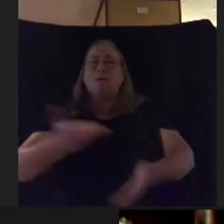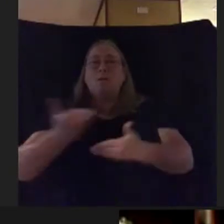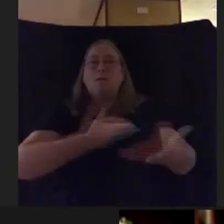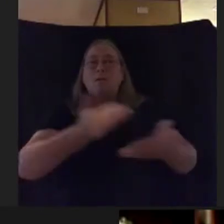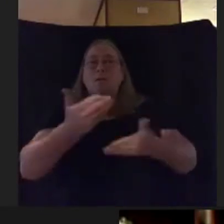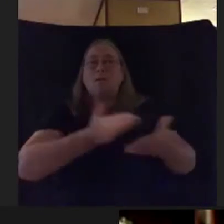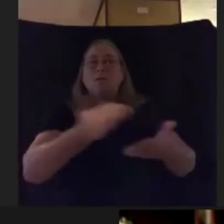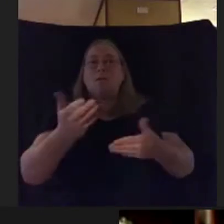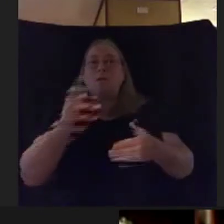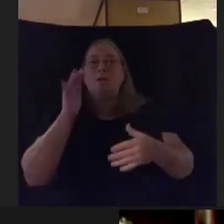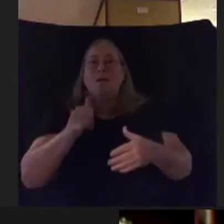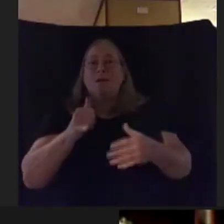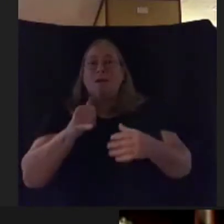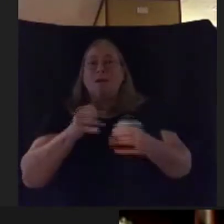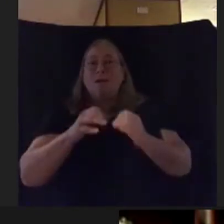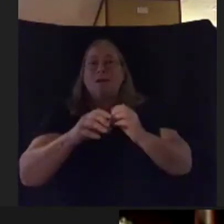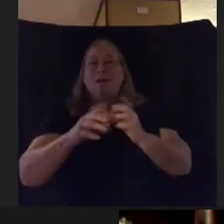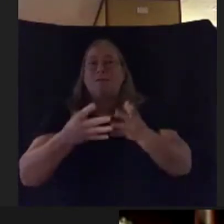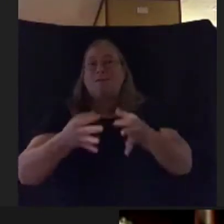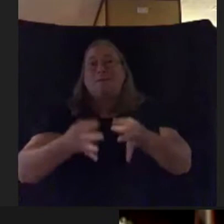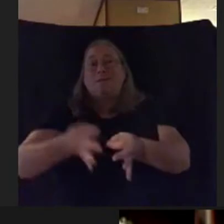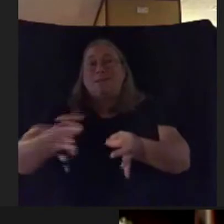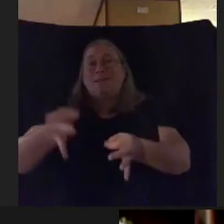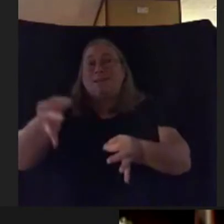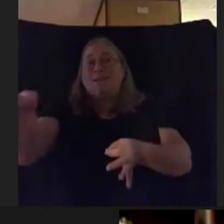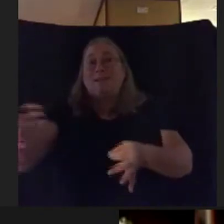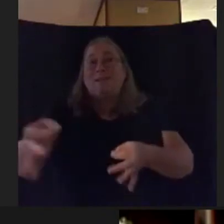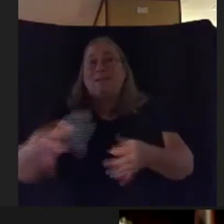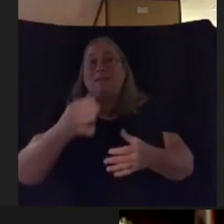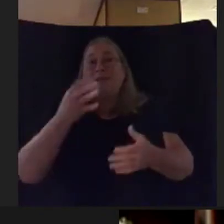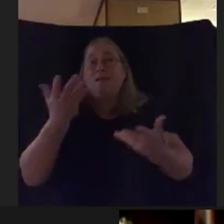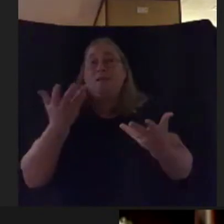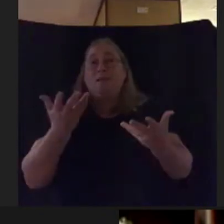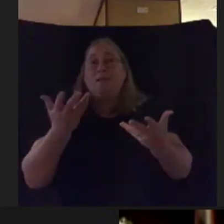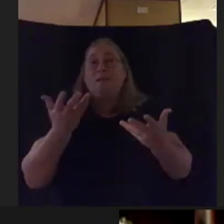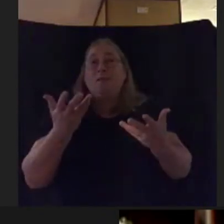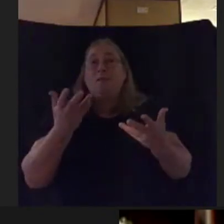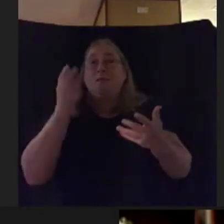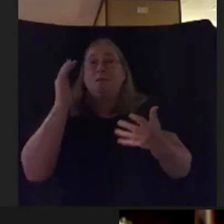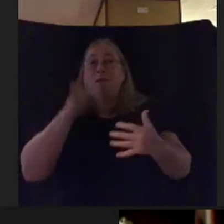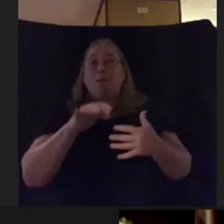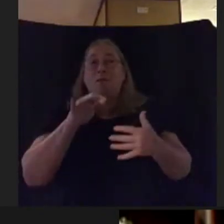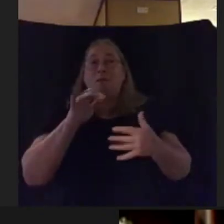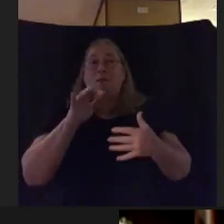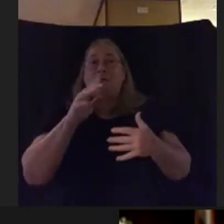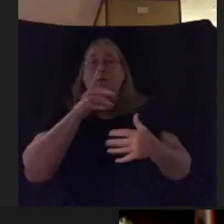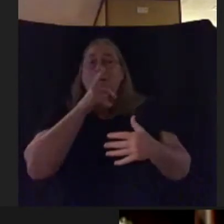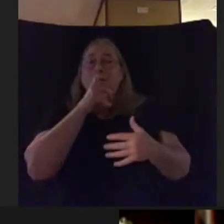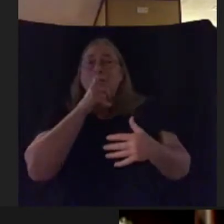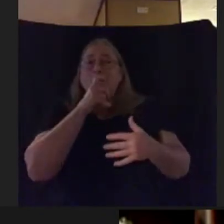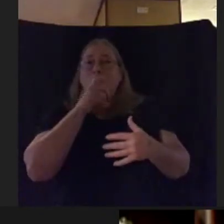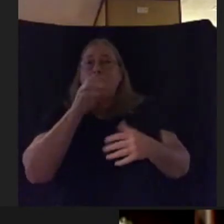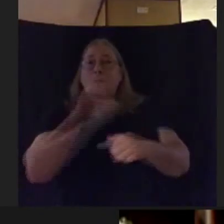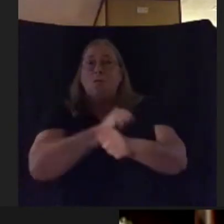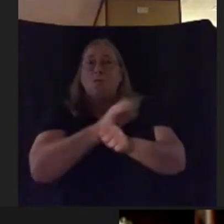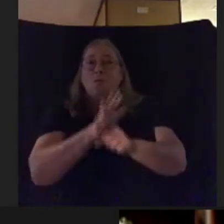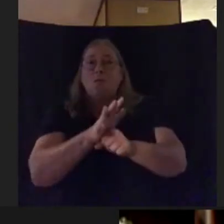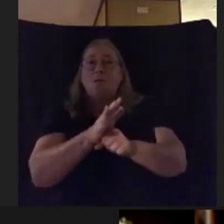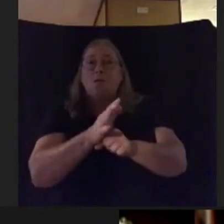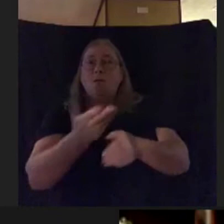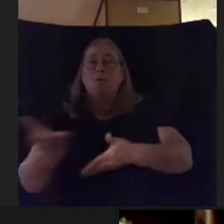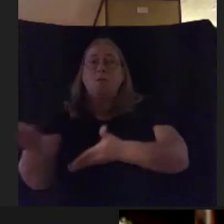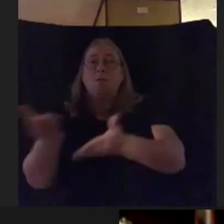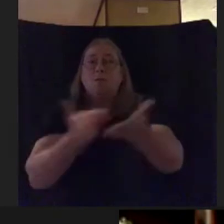delays in vaccine deliveries because of an issue with McKesson gel packets that got too cold in transit. I'm wondering